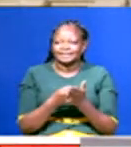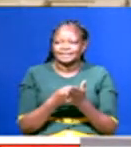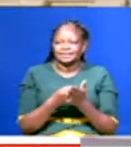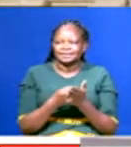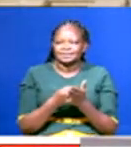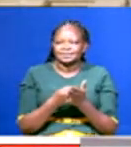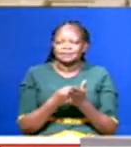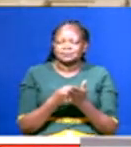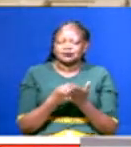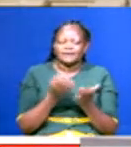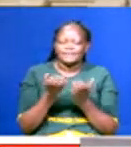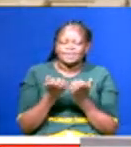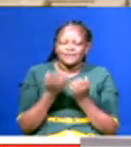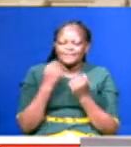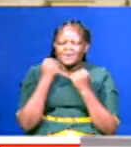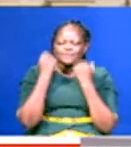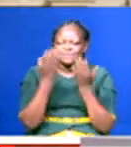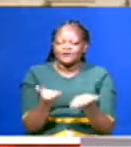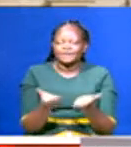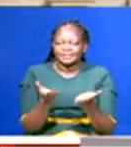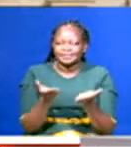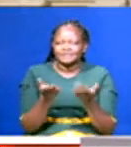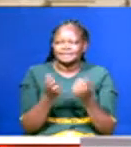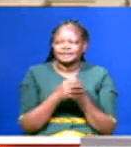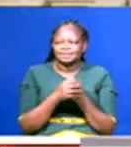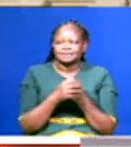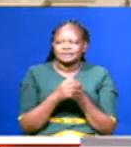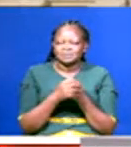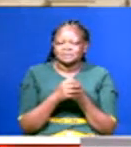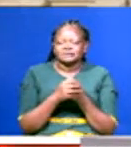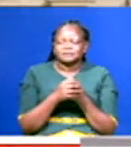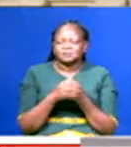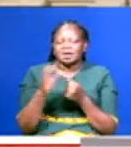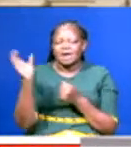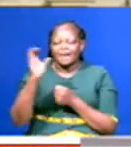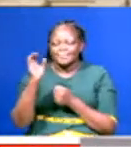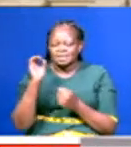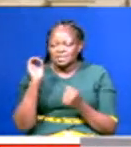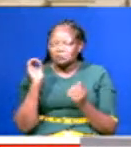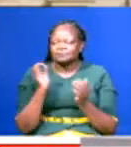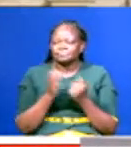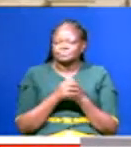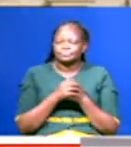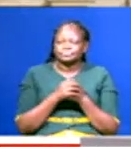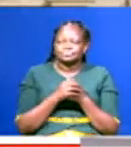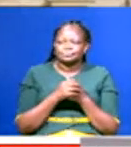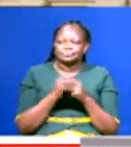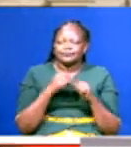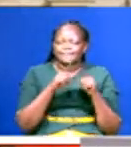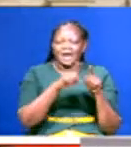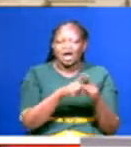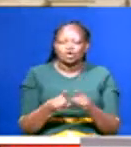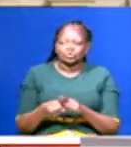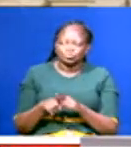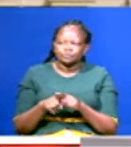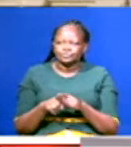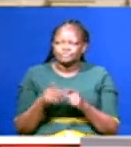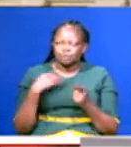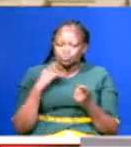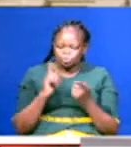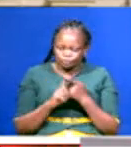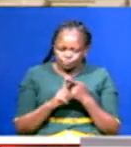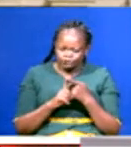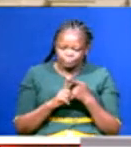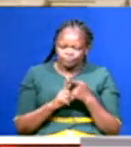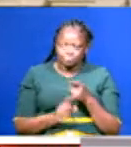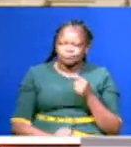these businesses by providing, through Absa Bank, patient capital and tailored capital, but also we want to